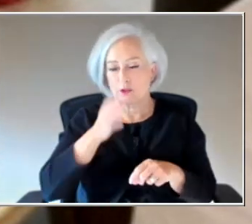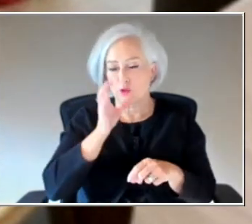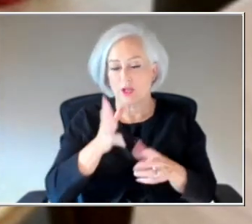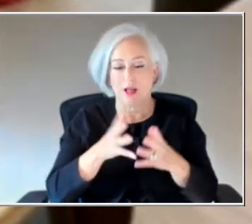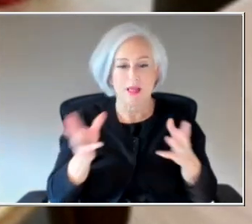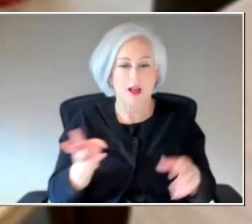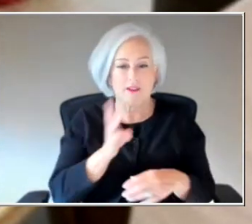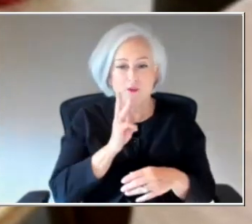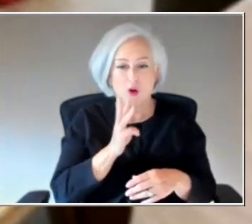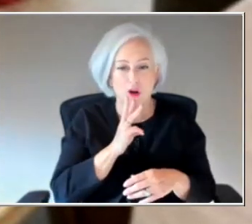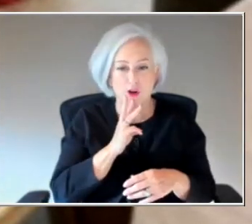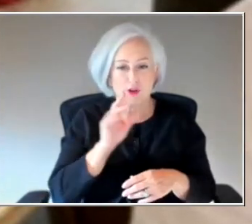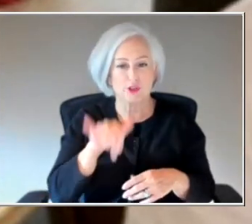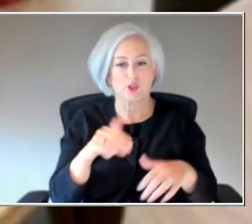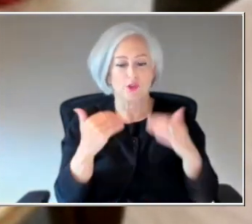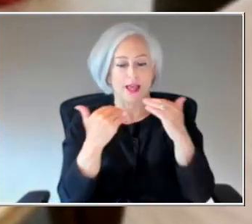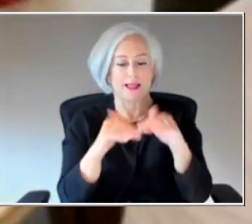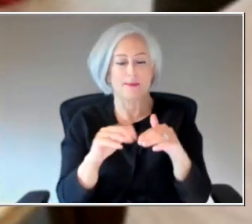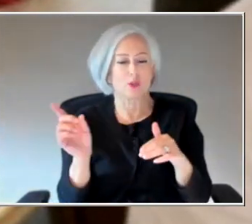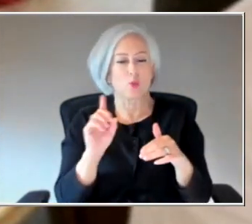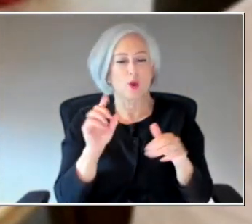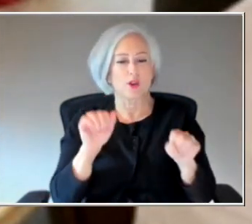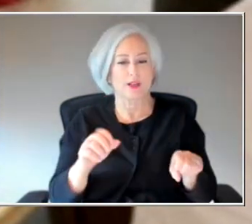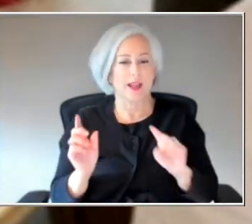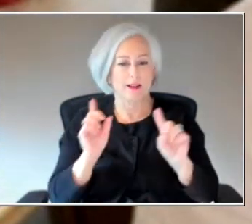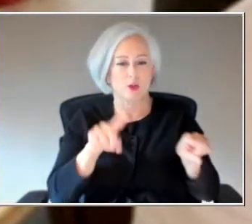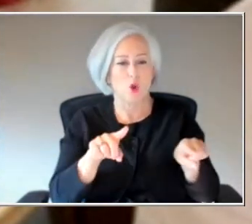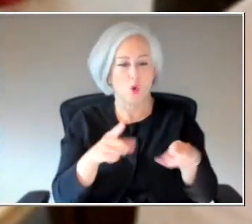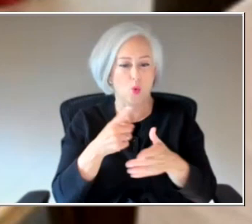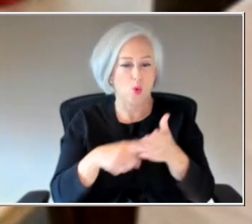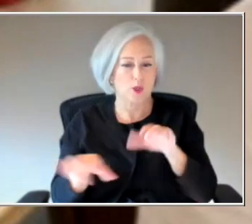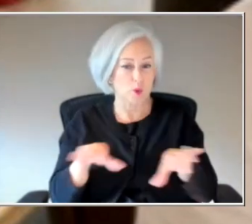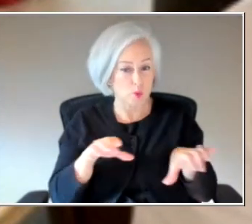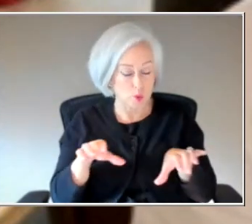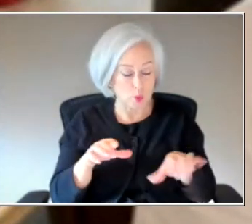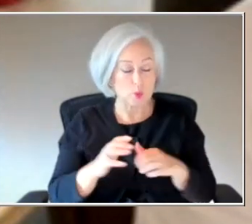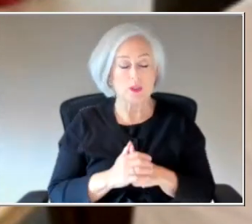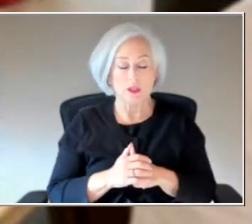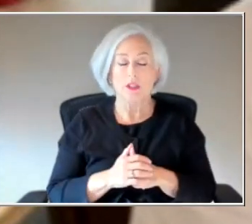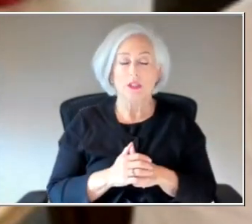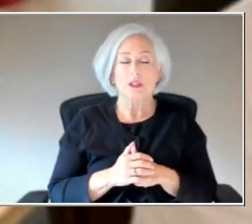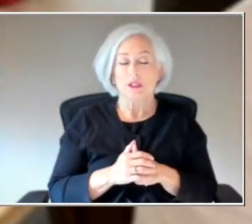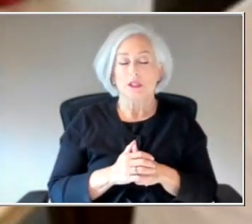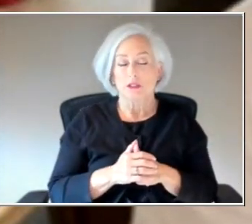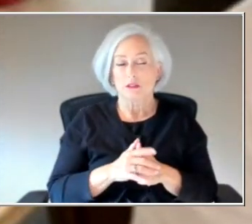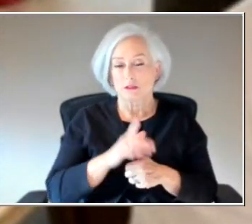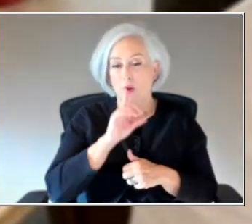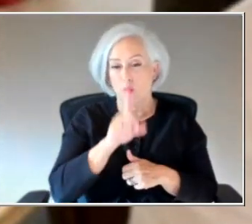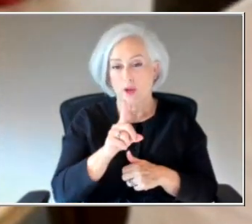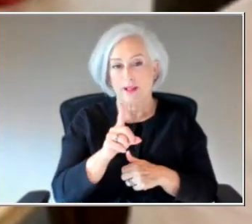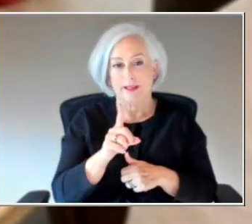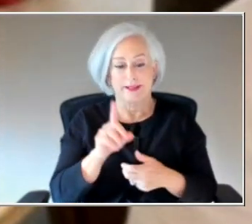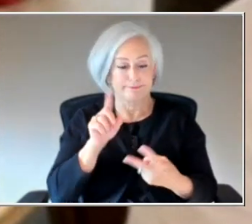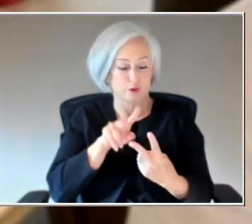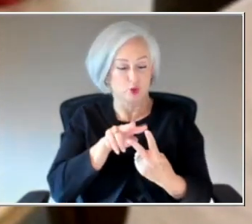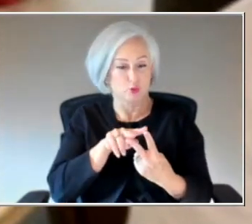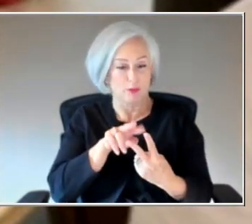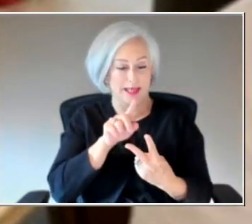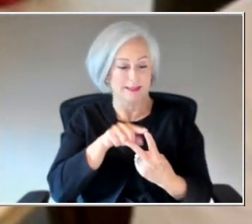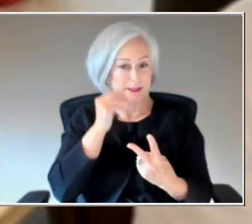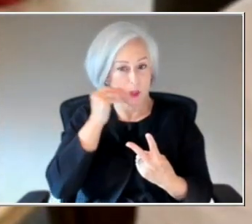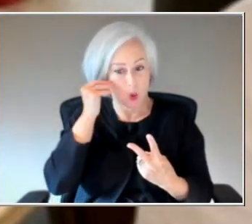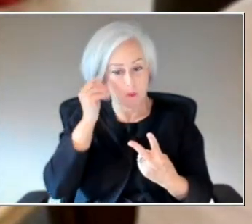water. So that kind of restricted us on where we could go and do things. So it was pretty much the hospital and back